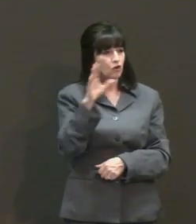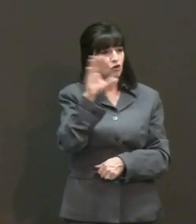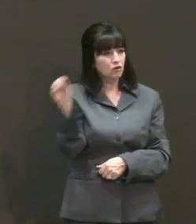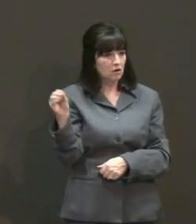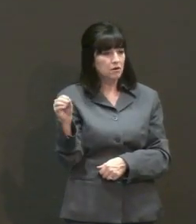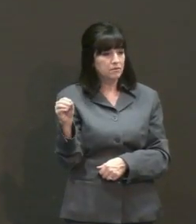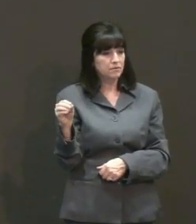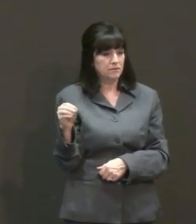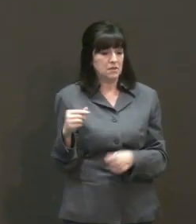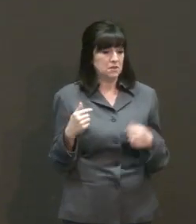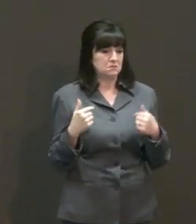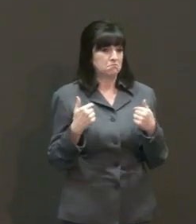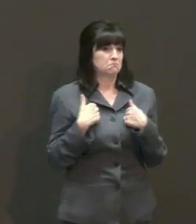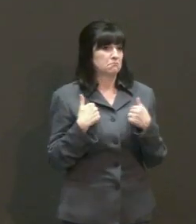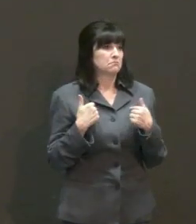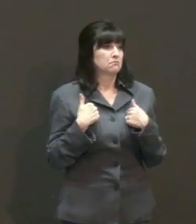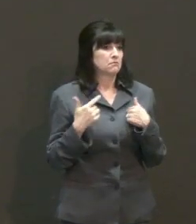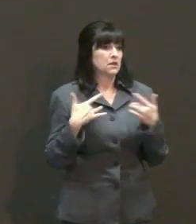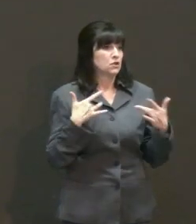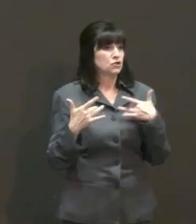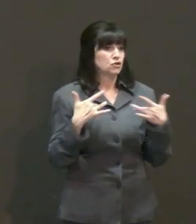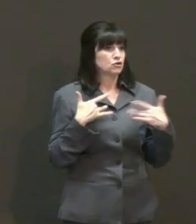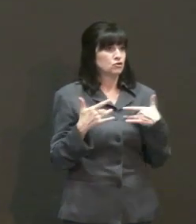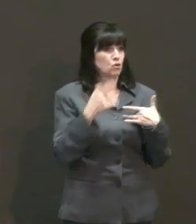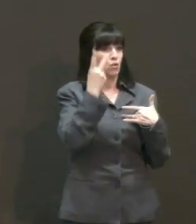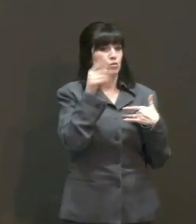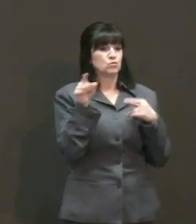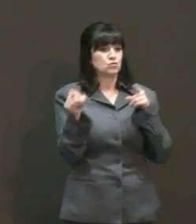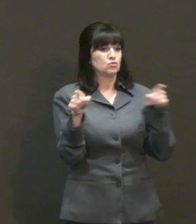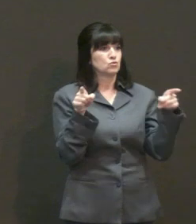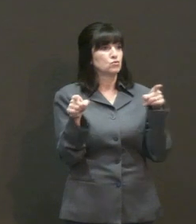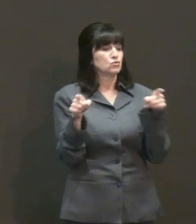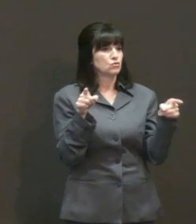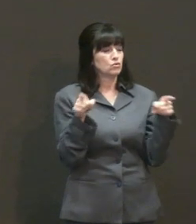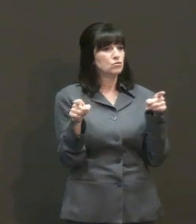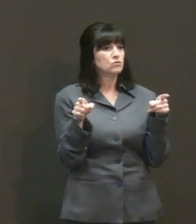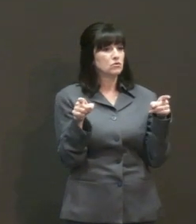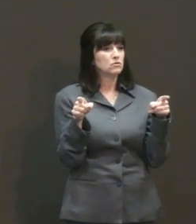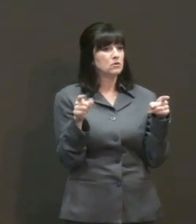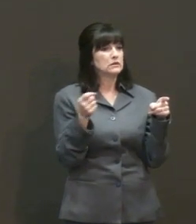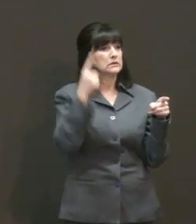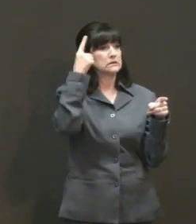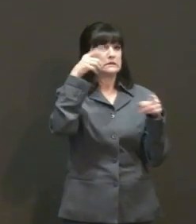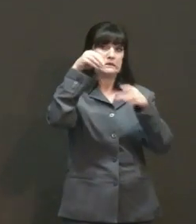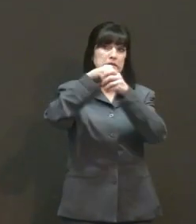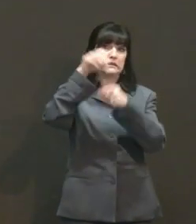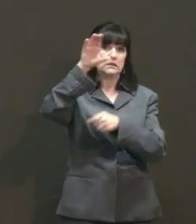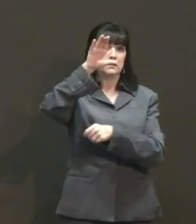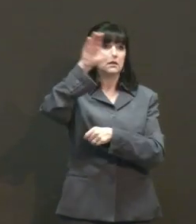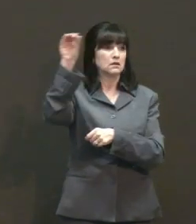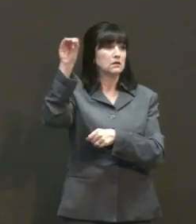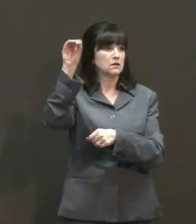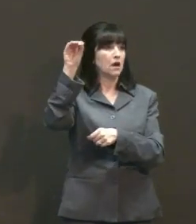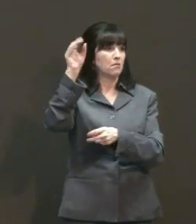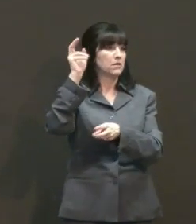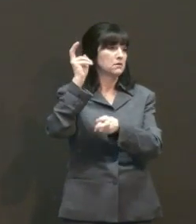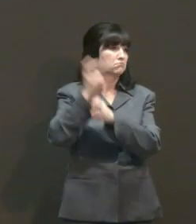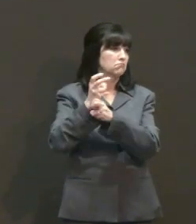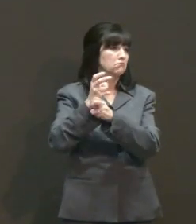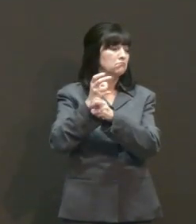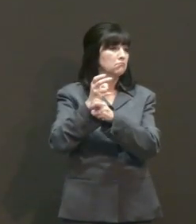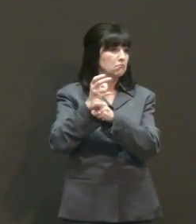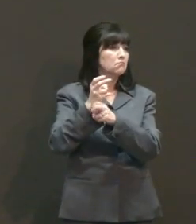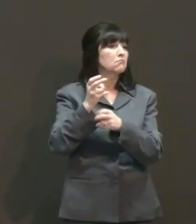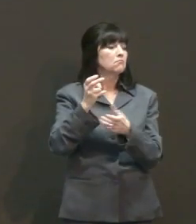frankly, as a result of those two cases, was not so much the effect in the plant. So I think, given the report that I